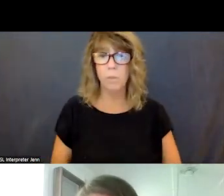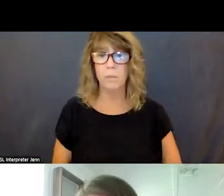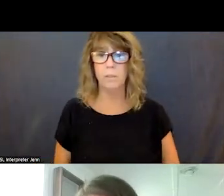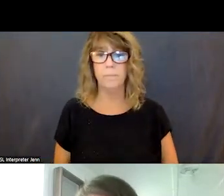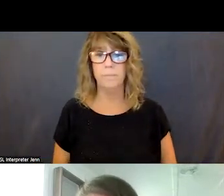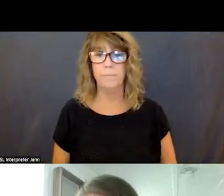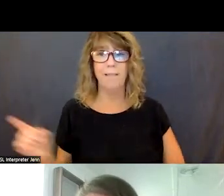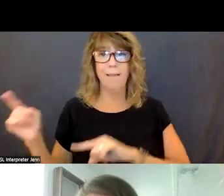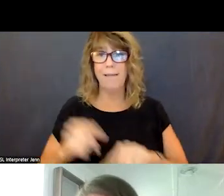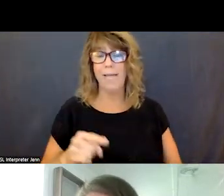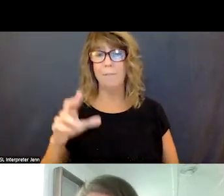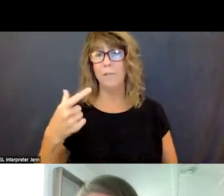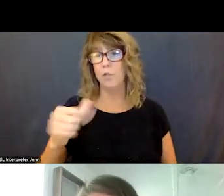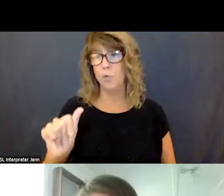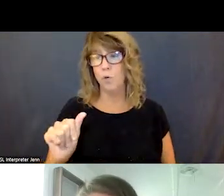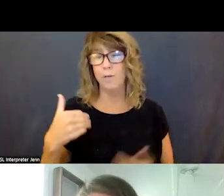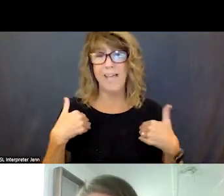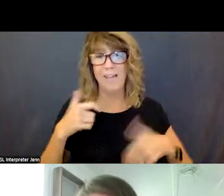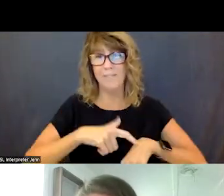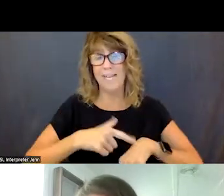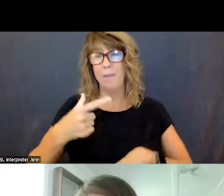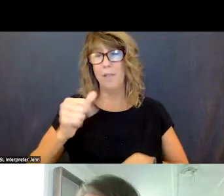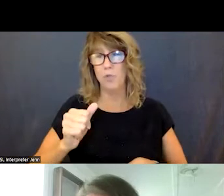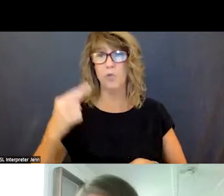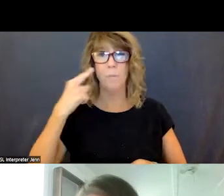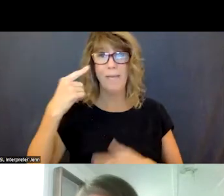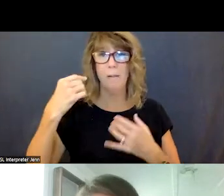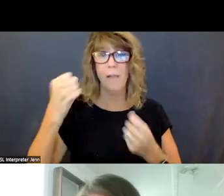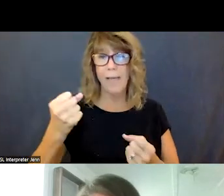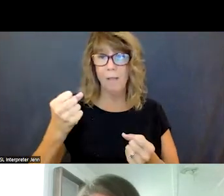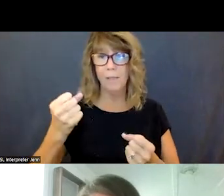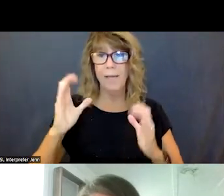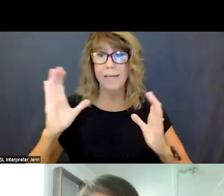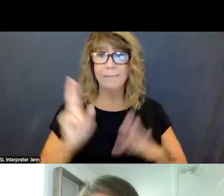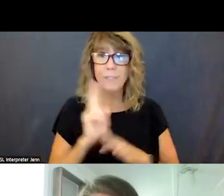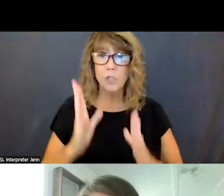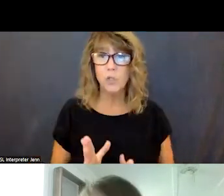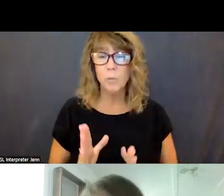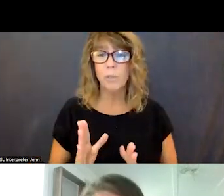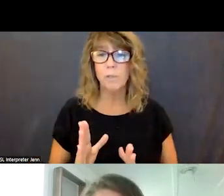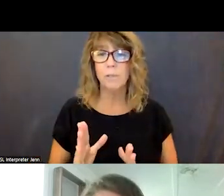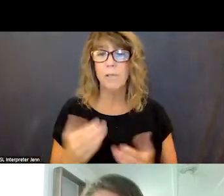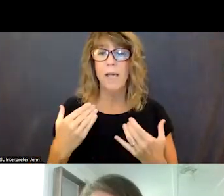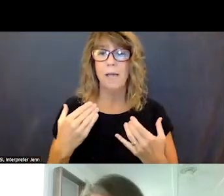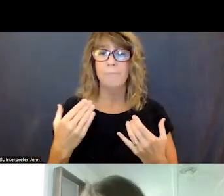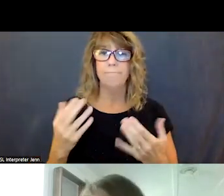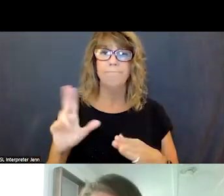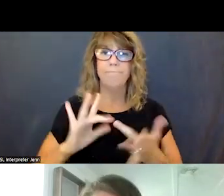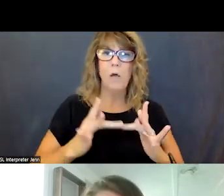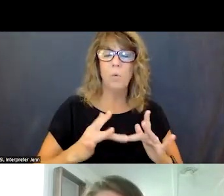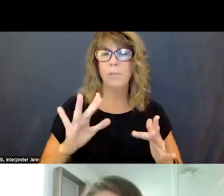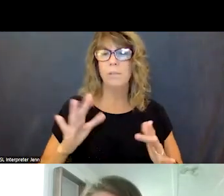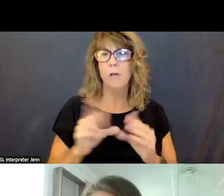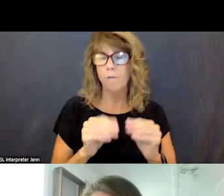came to Georgia to spend some time at the Georgia Mental Health Consumer Network conferences to talk about lived experience,